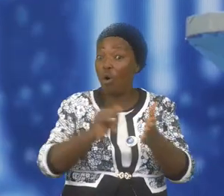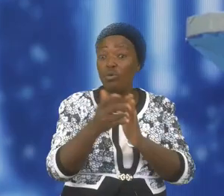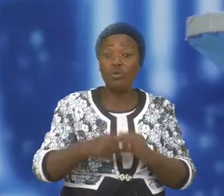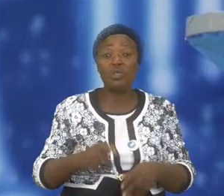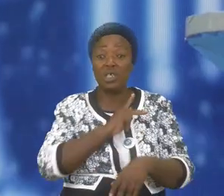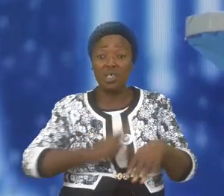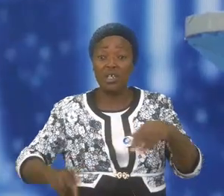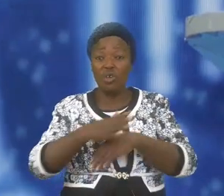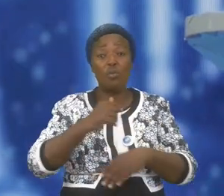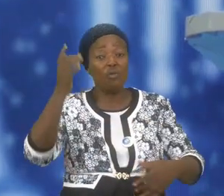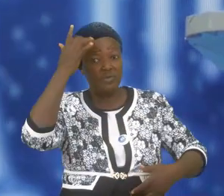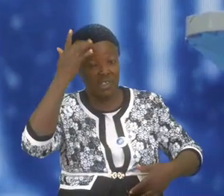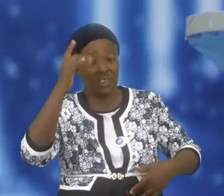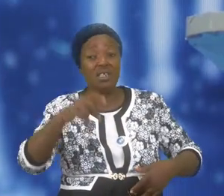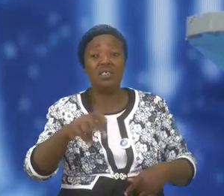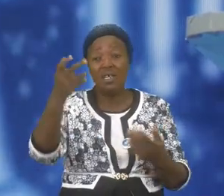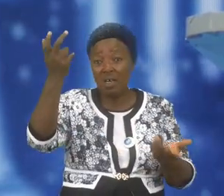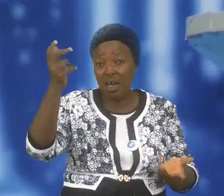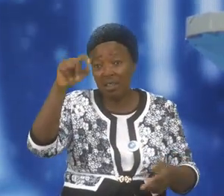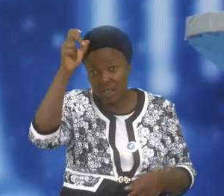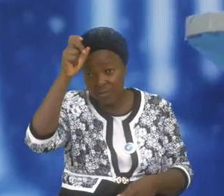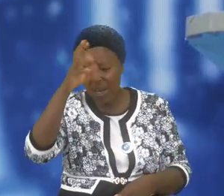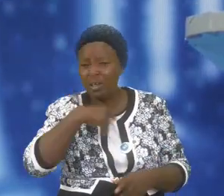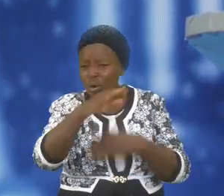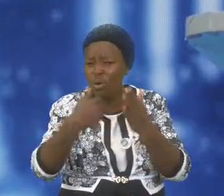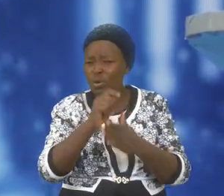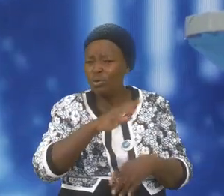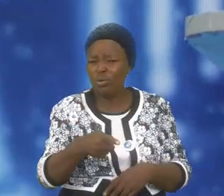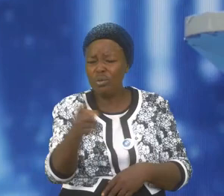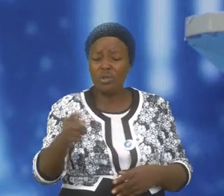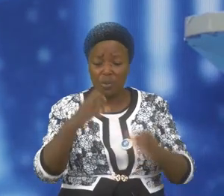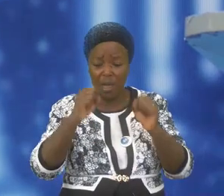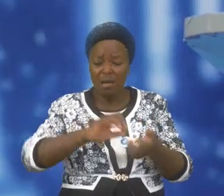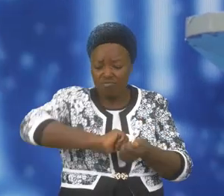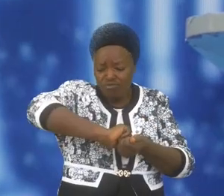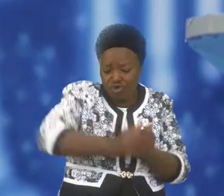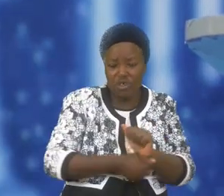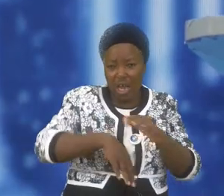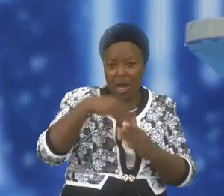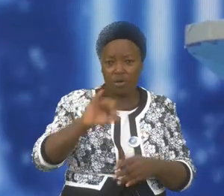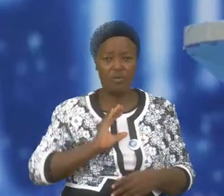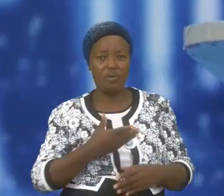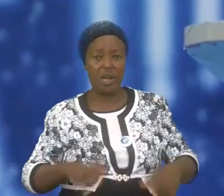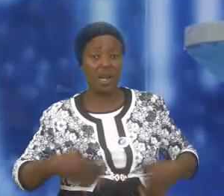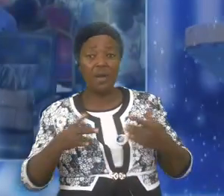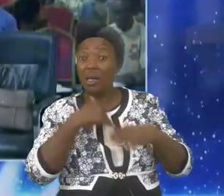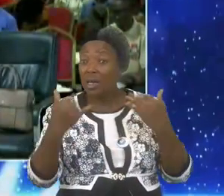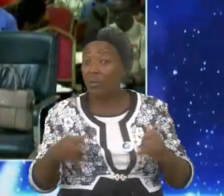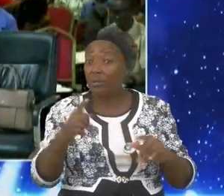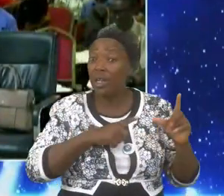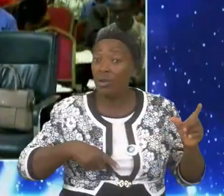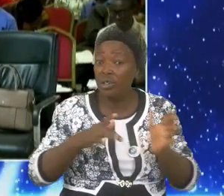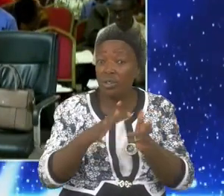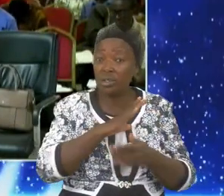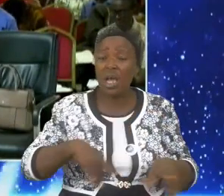lives now. And now the Lord Jesus Christ, as we believe in him, as we trust him, as we link